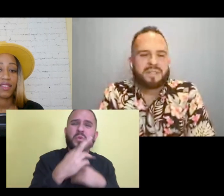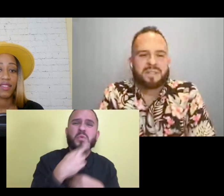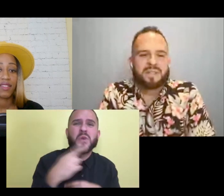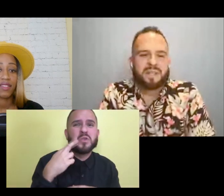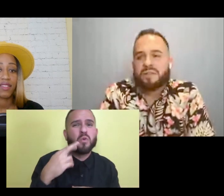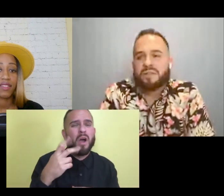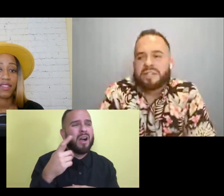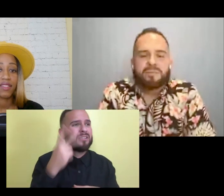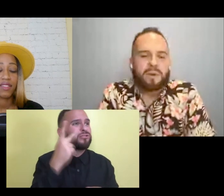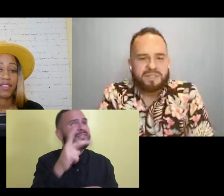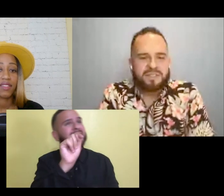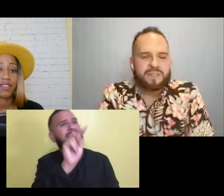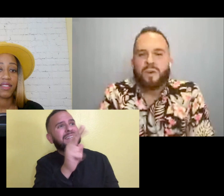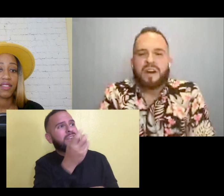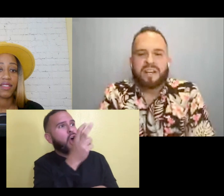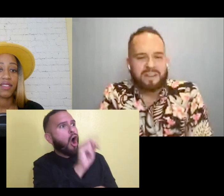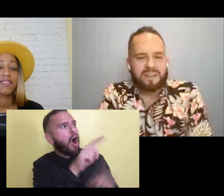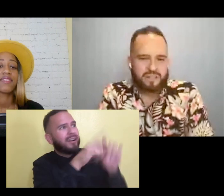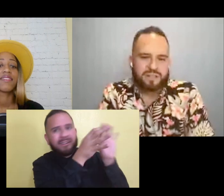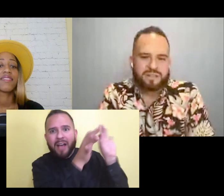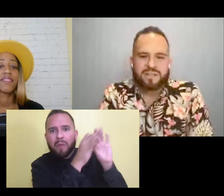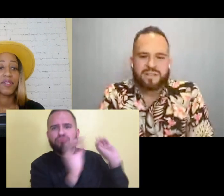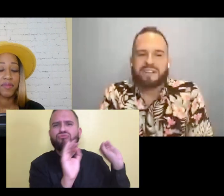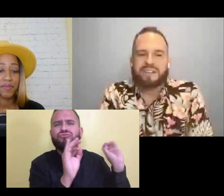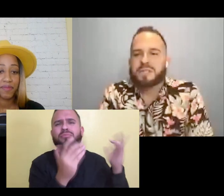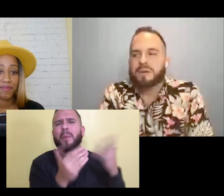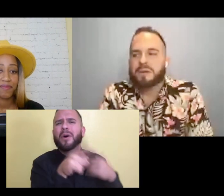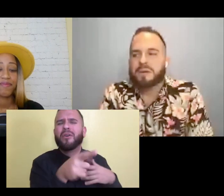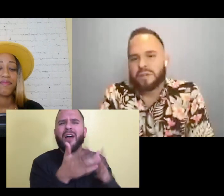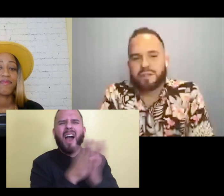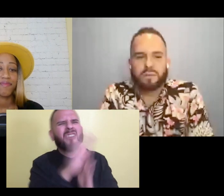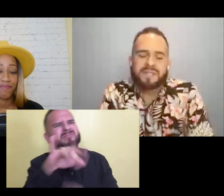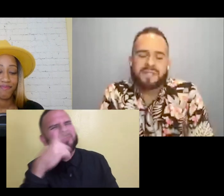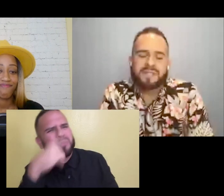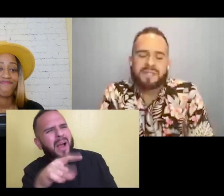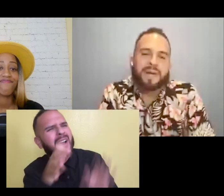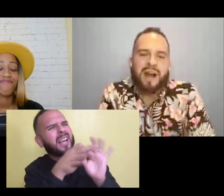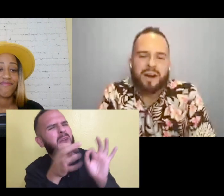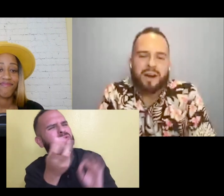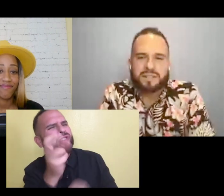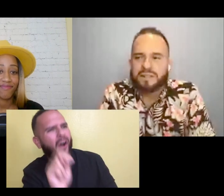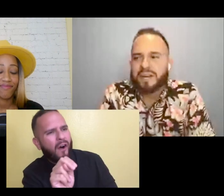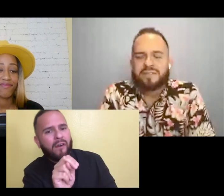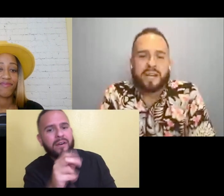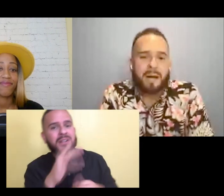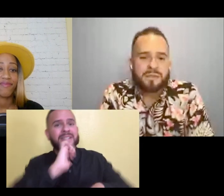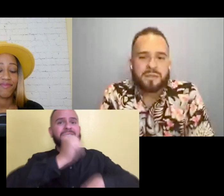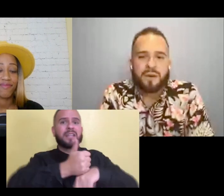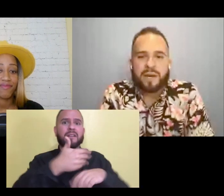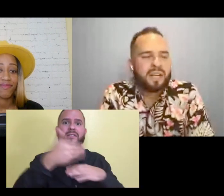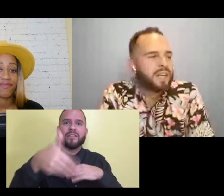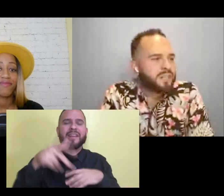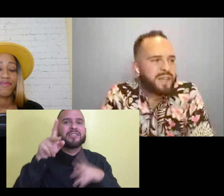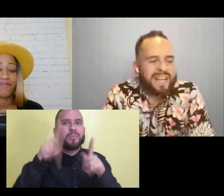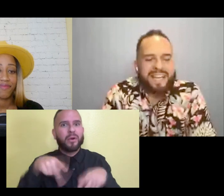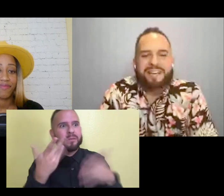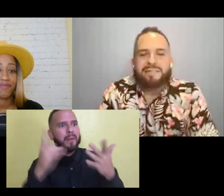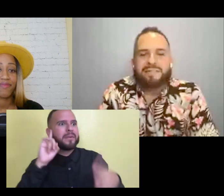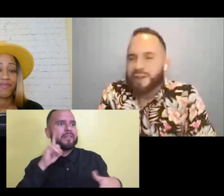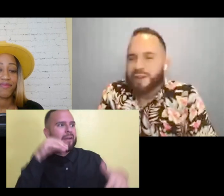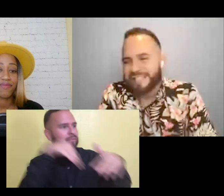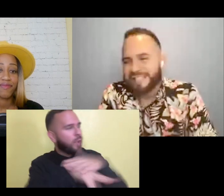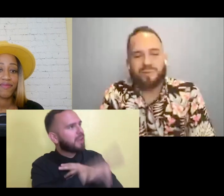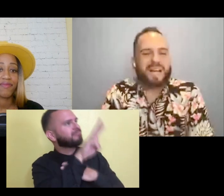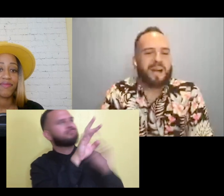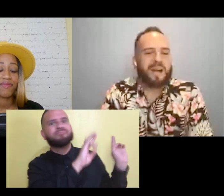captions on for the deaf person that's going to walk in after you? Something simple that you can do, or set it up at your house, have your captions going, so that